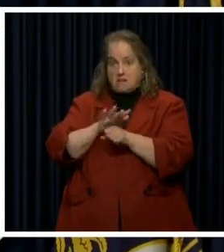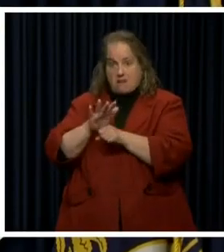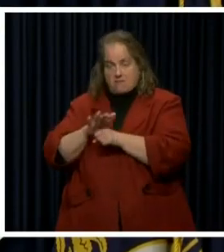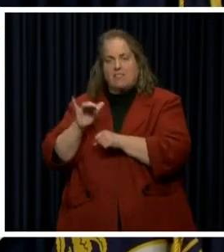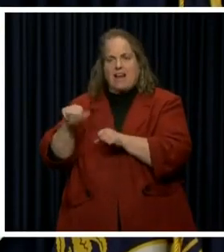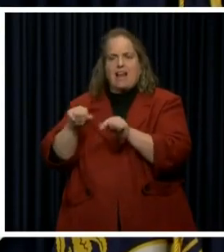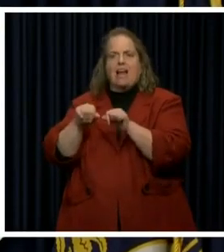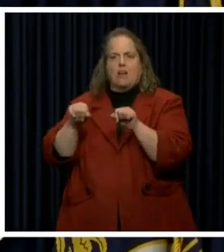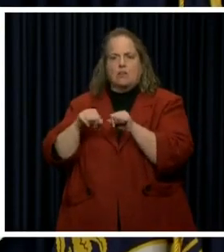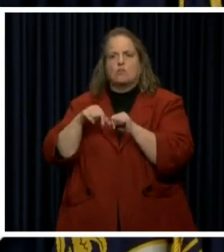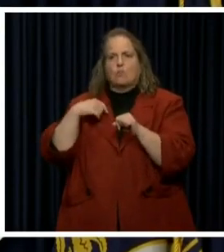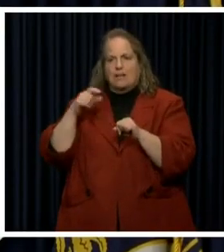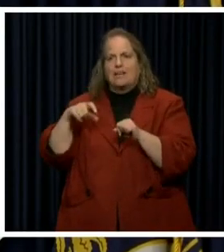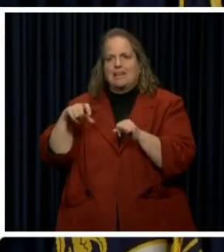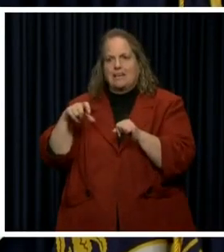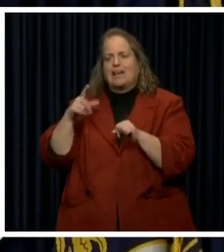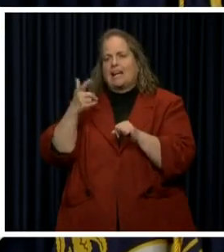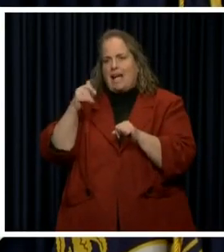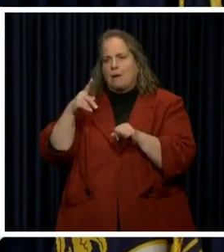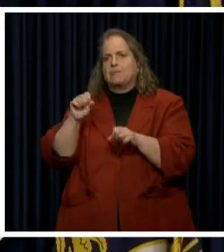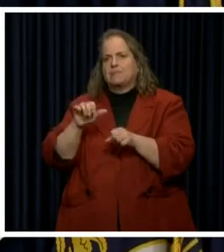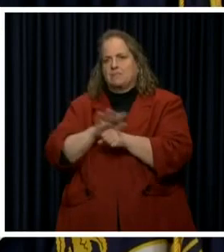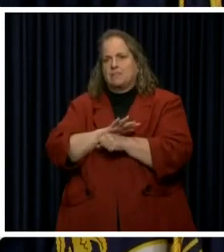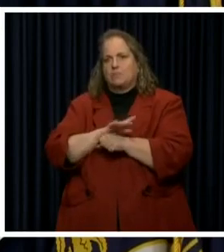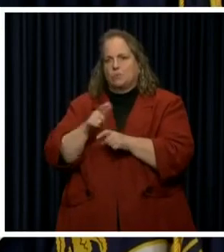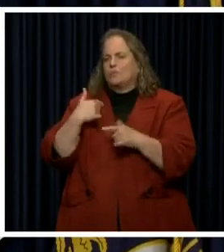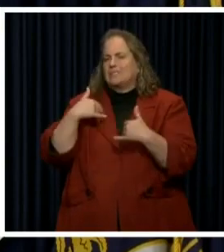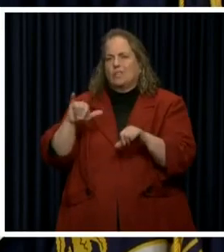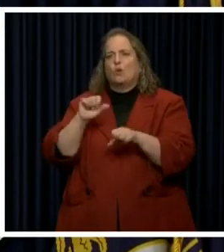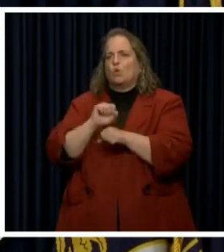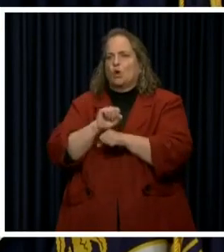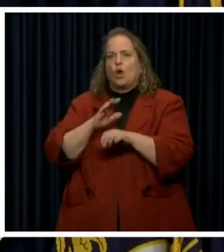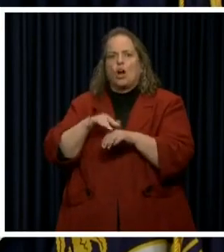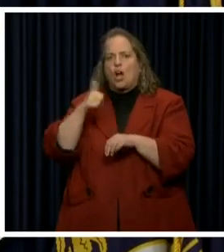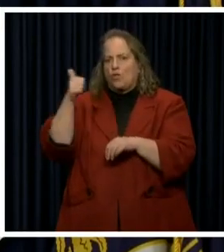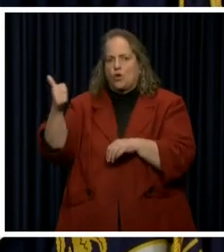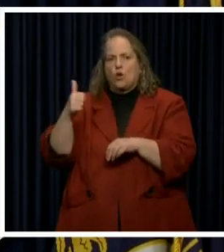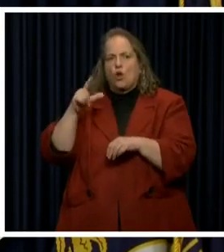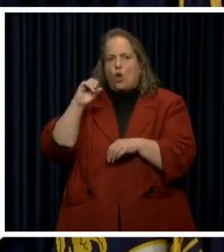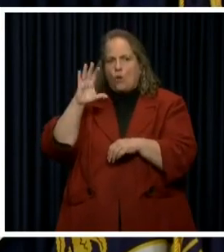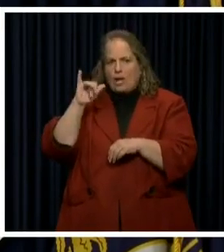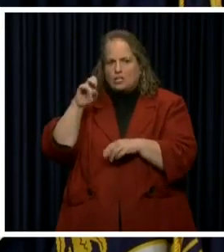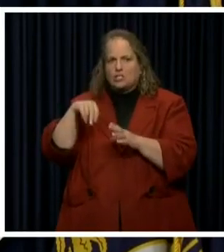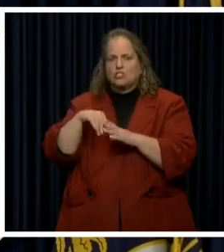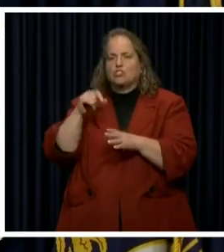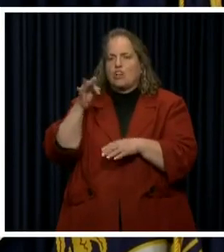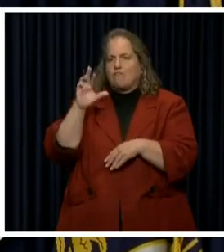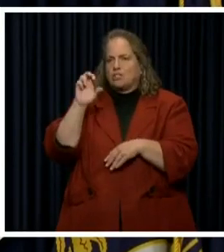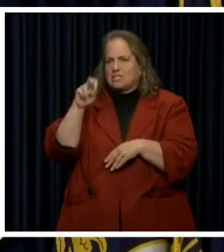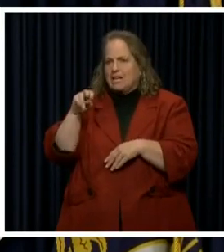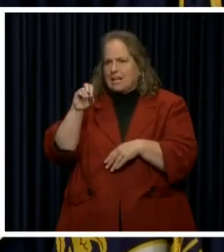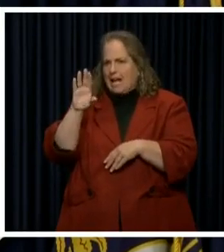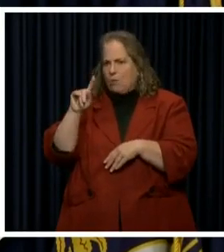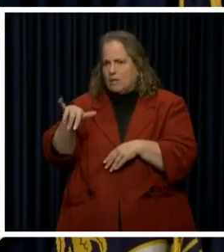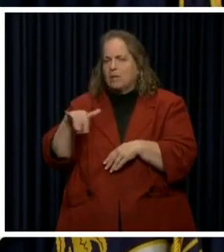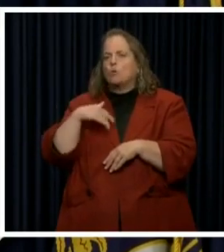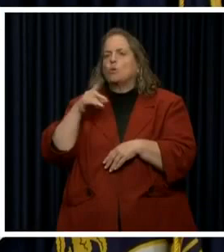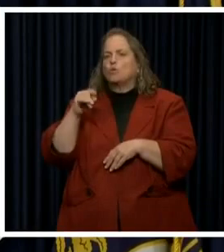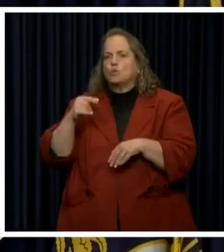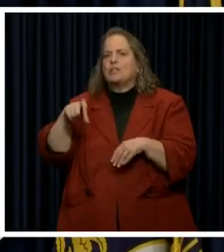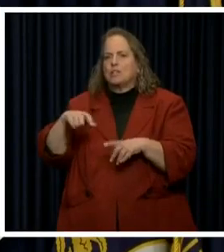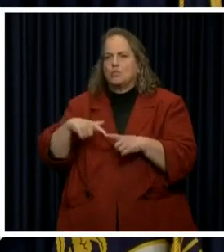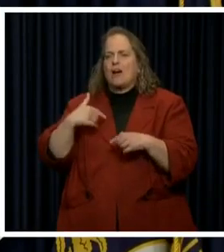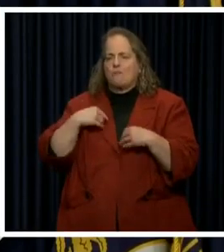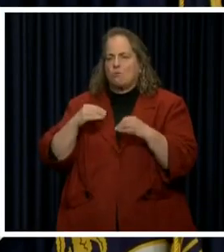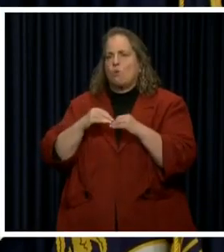an area we need those gaps filled. Still working on other locations in Jefferson County. We do need to have a testing